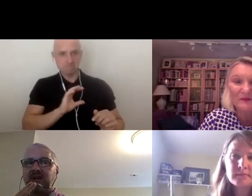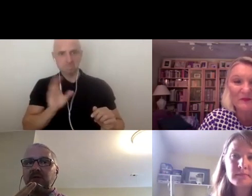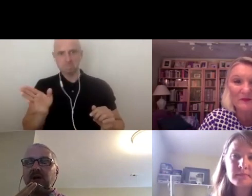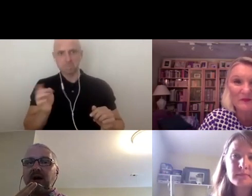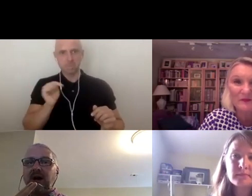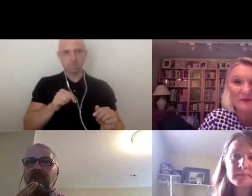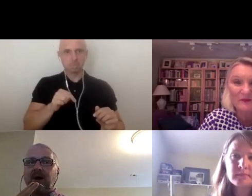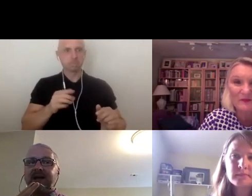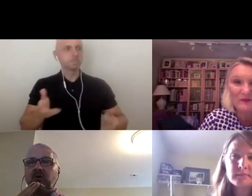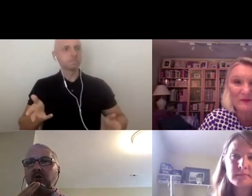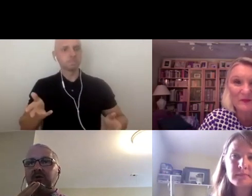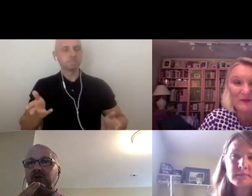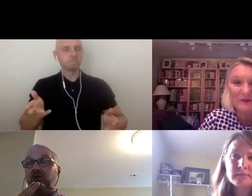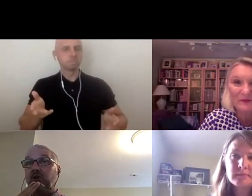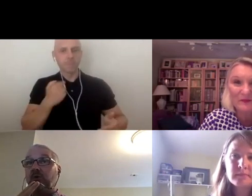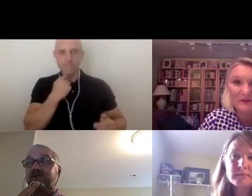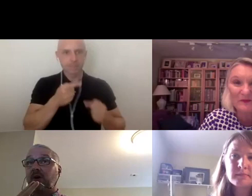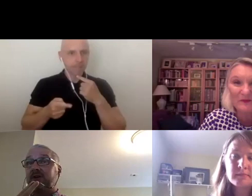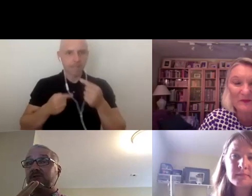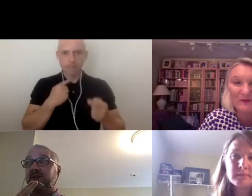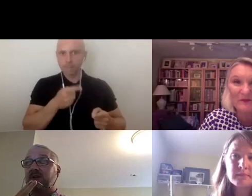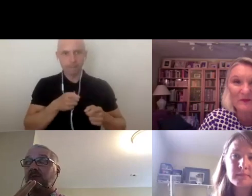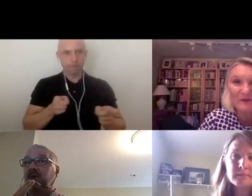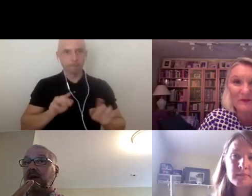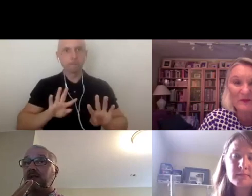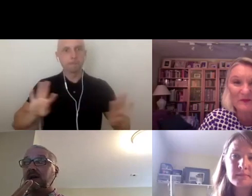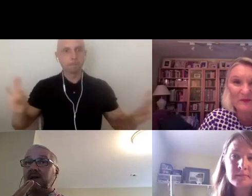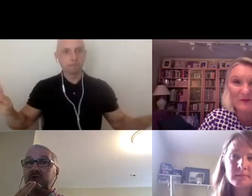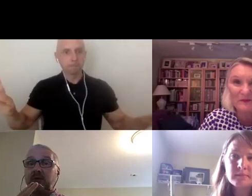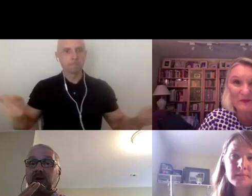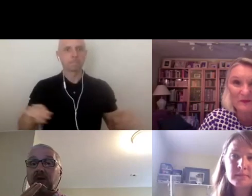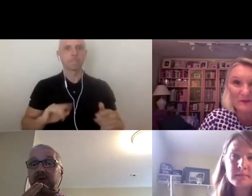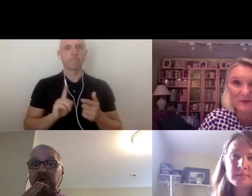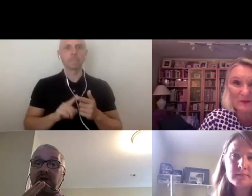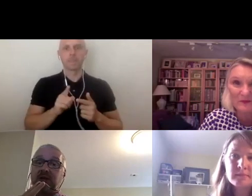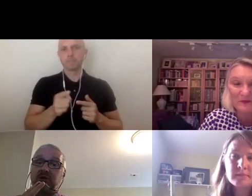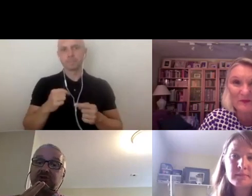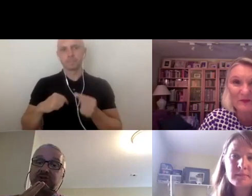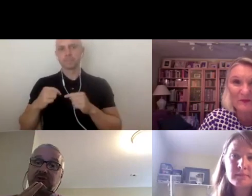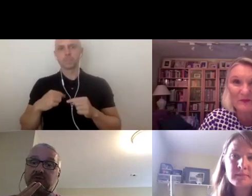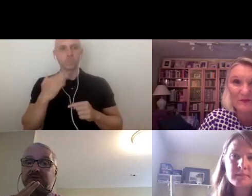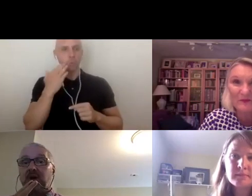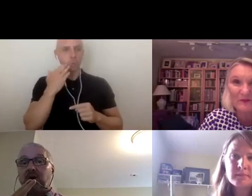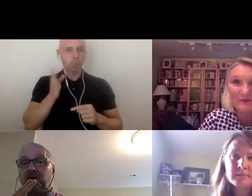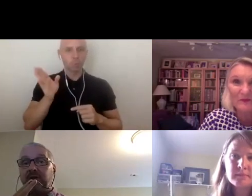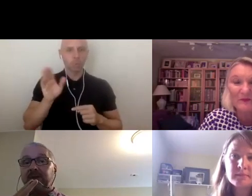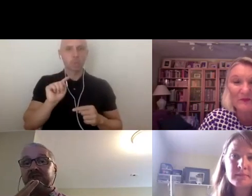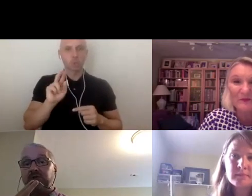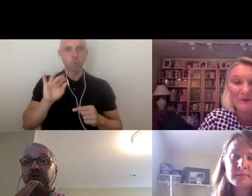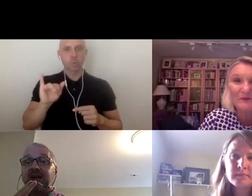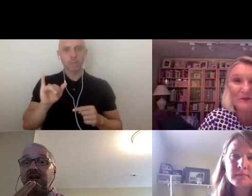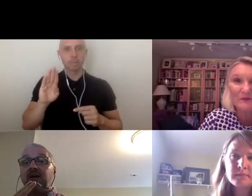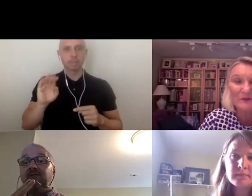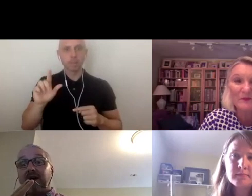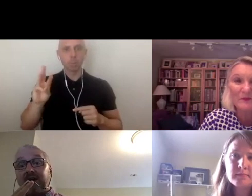themselves out. I don't know that you could go as far as doing something like they did in Trinity Bellwoods, creating large circles all over the place, which